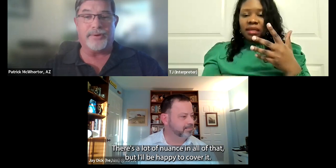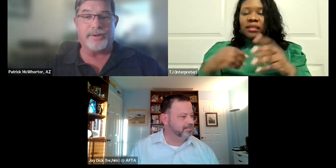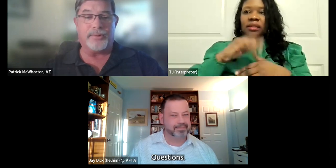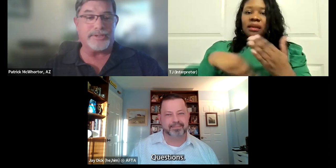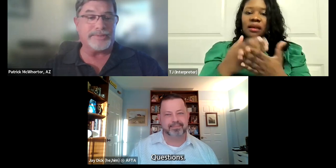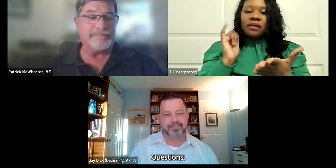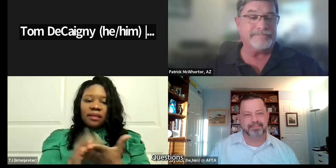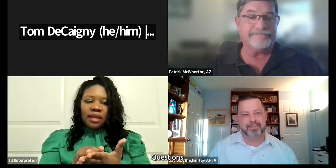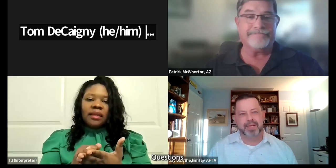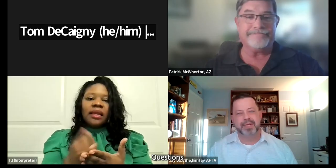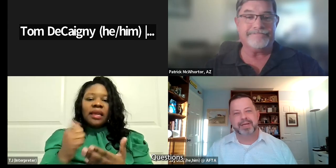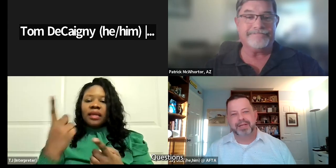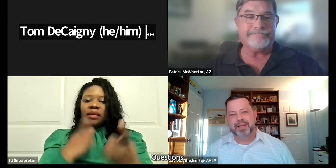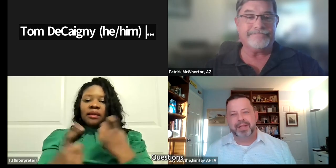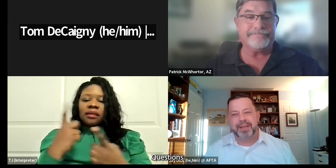happy to cover it in questions.